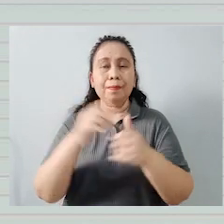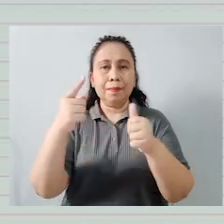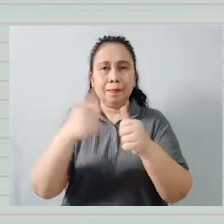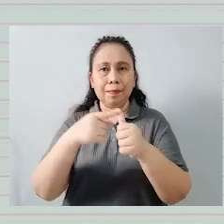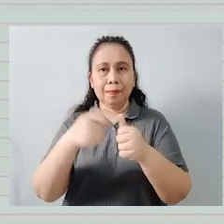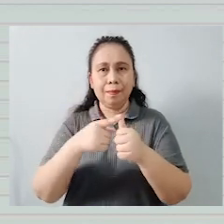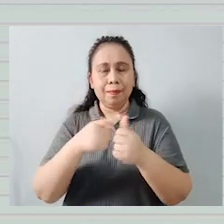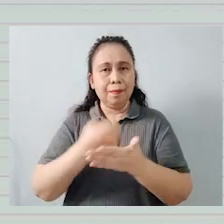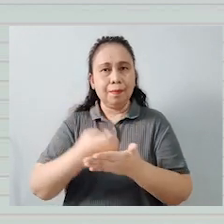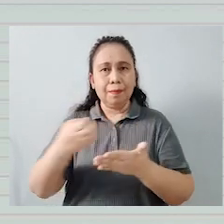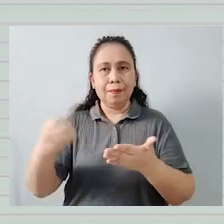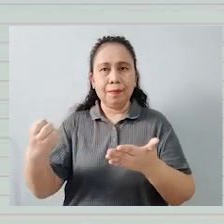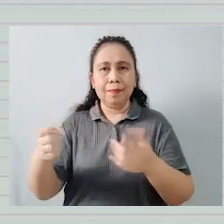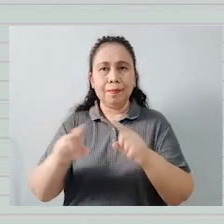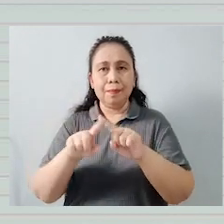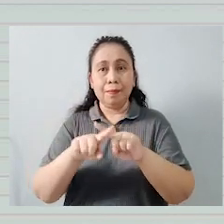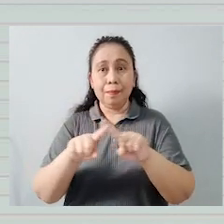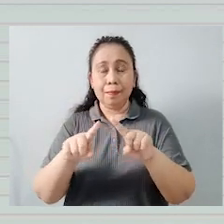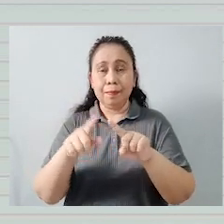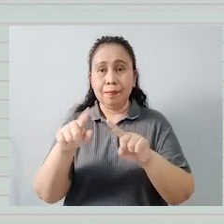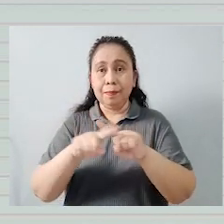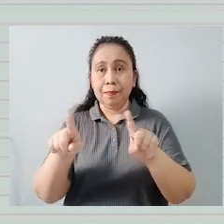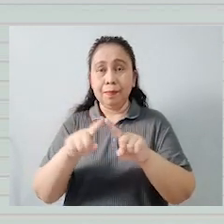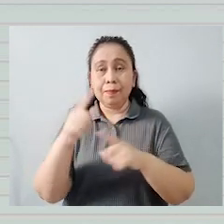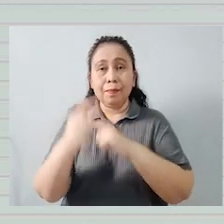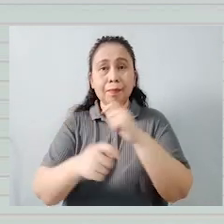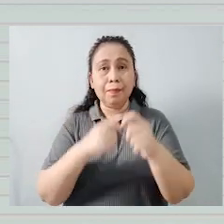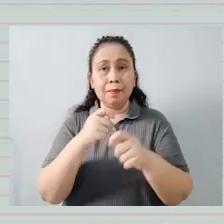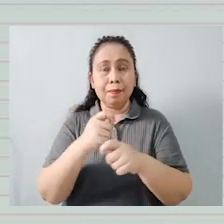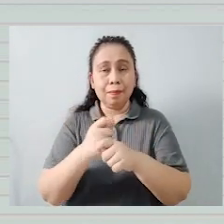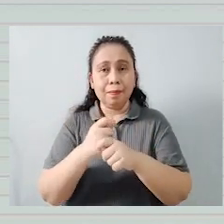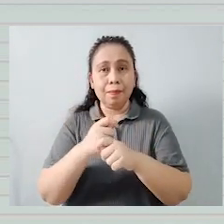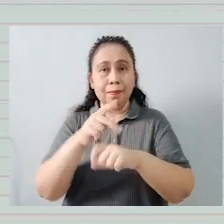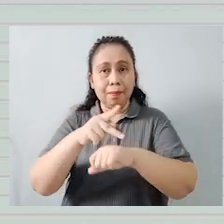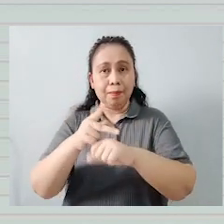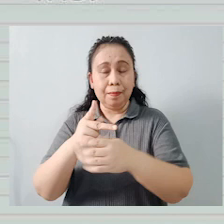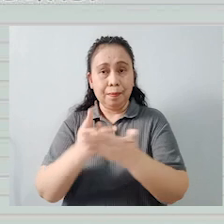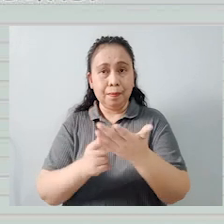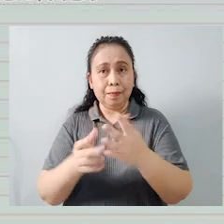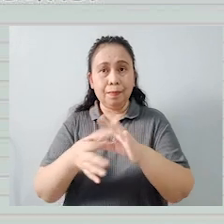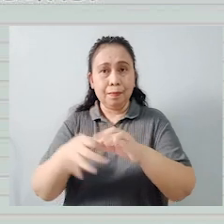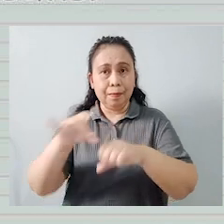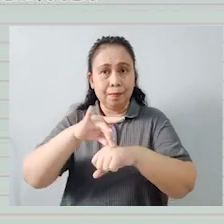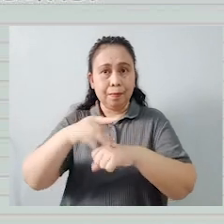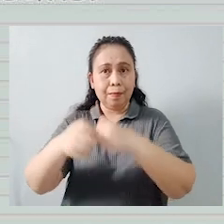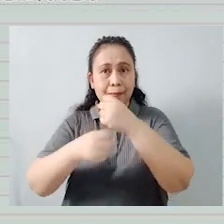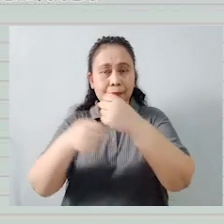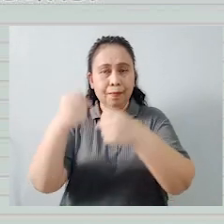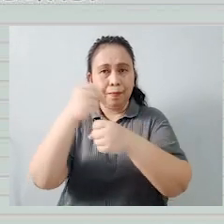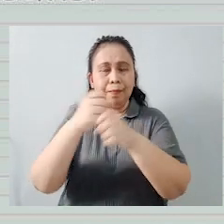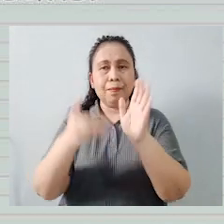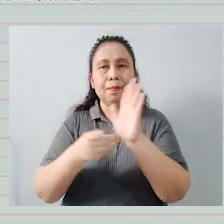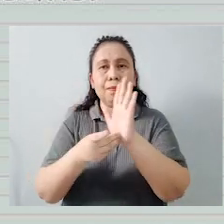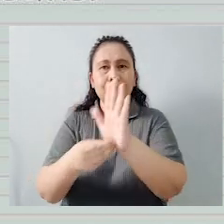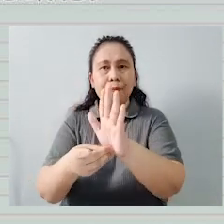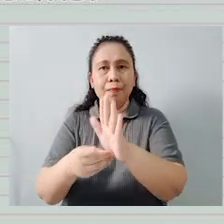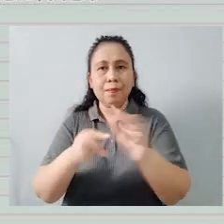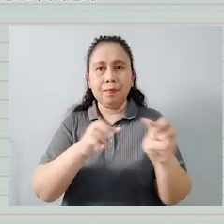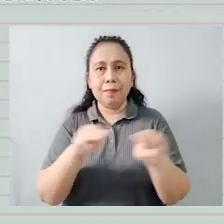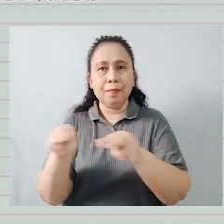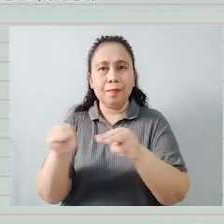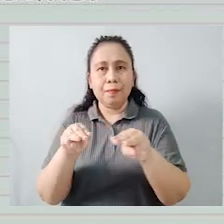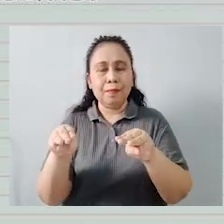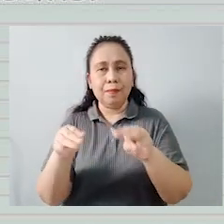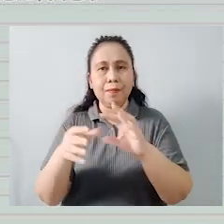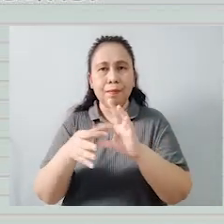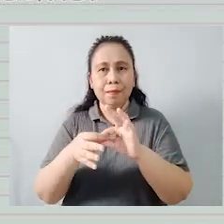first, enumerate the 3 types of plate boundaries. Second, demonstrate the movement caused by these